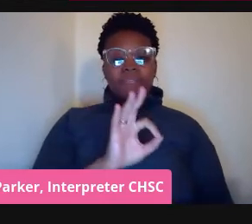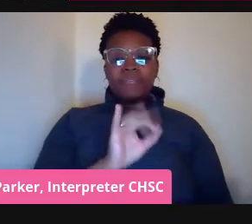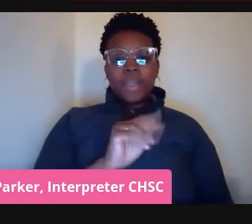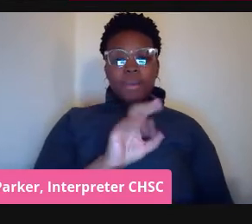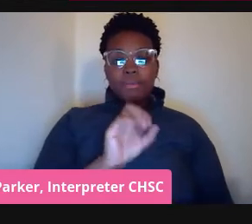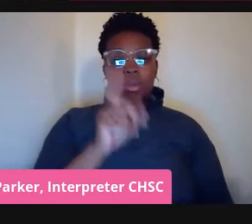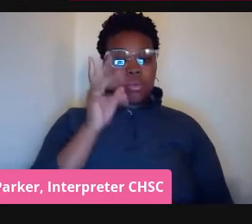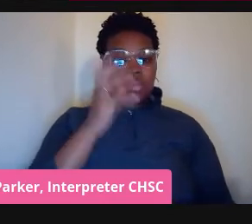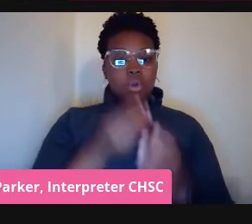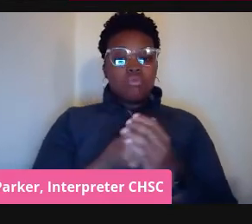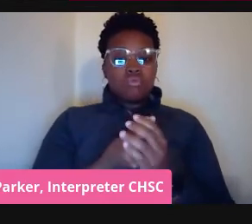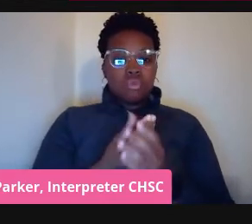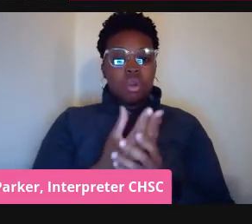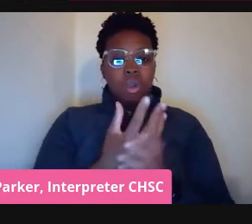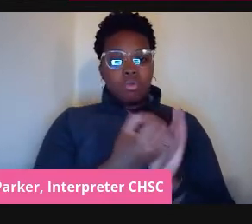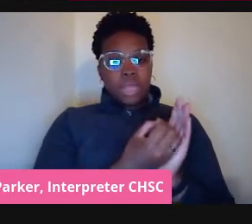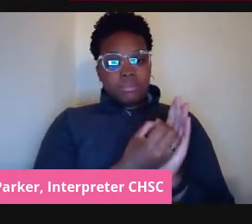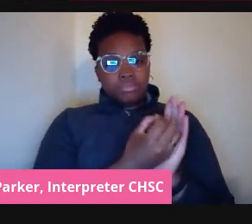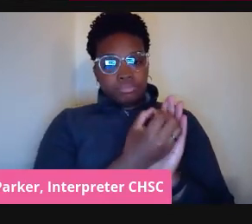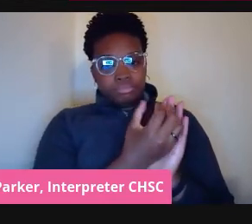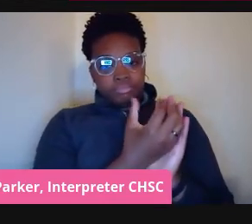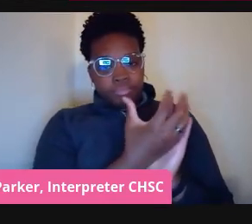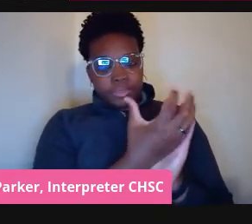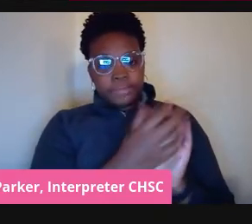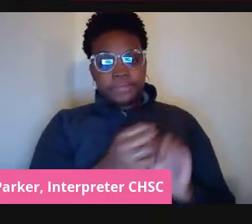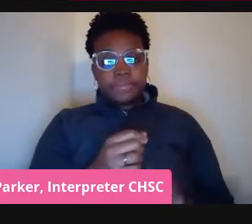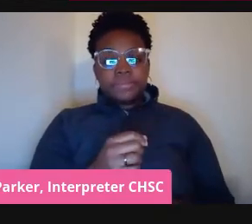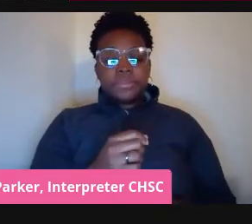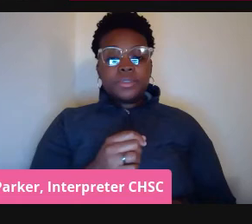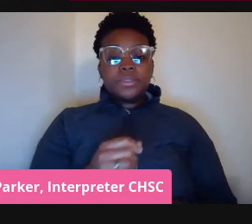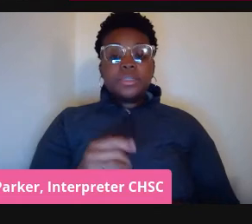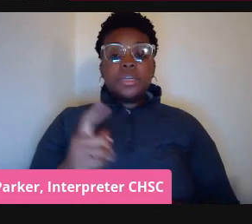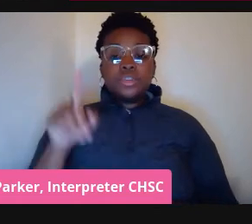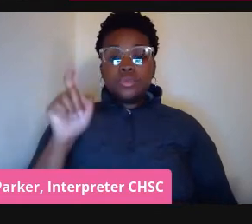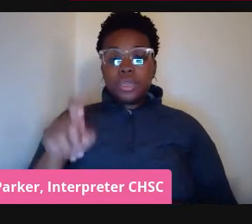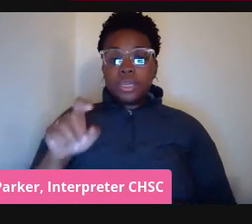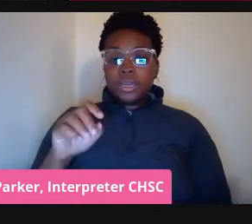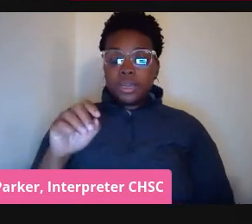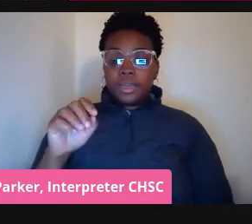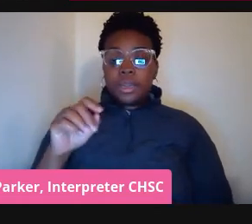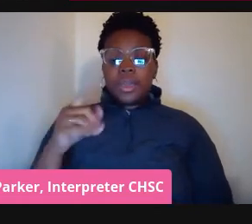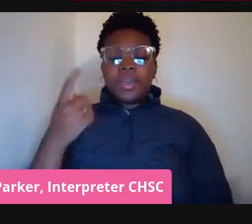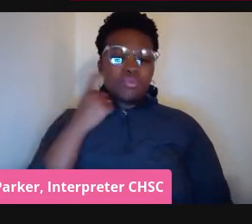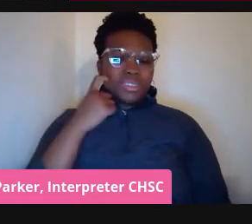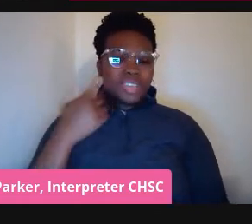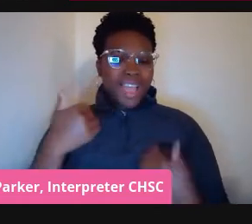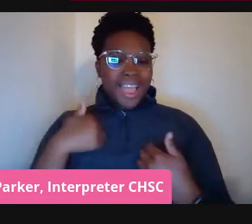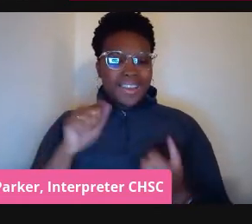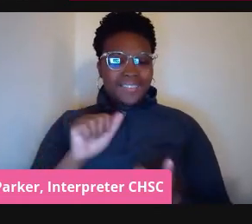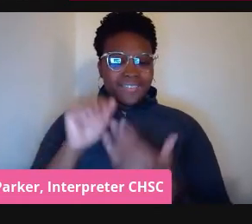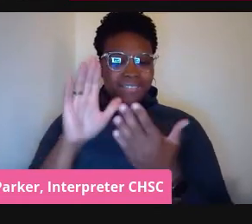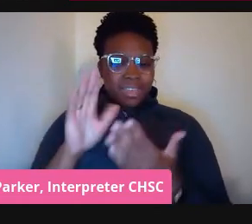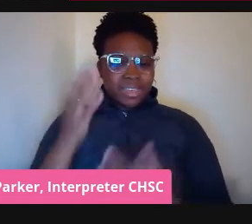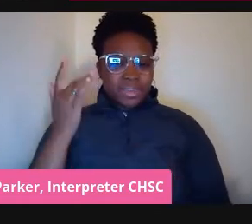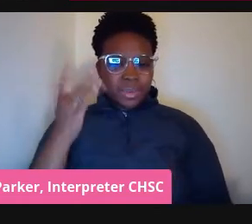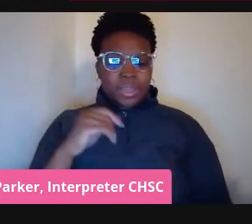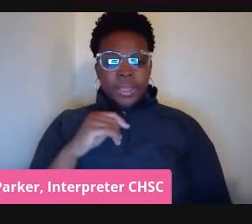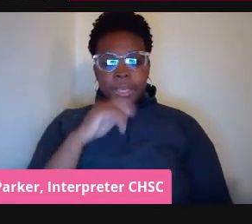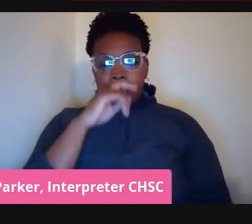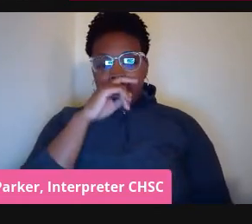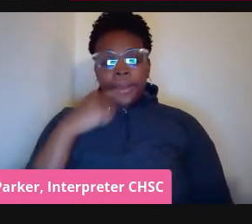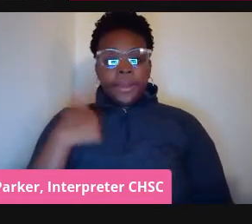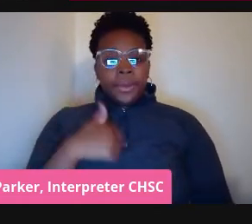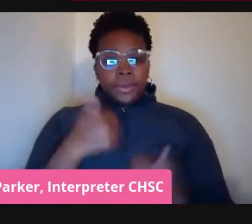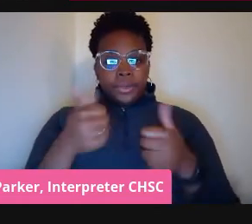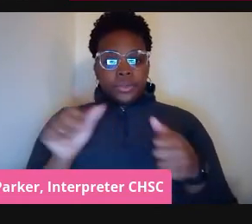happen. So especially with you needing progesterone, which is one of the things that I recently had to face, because when we were